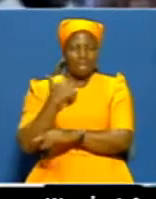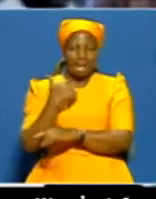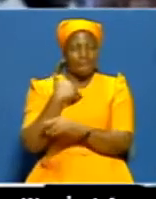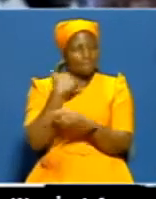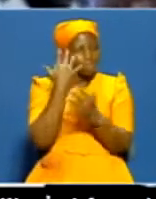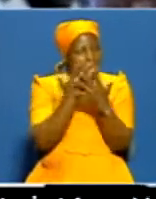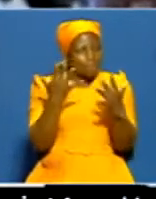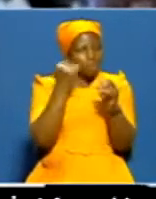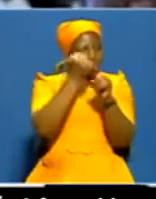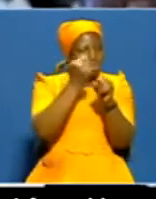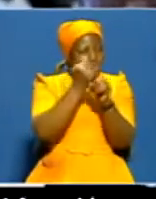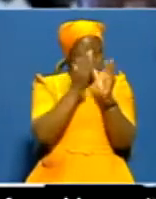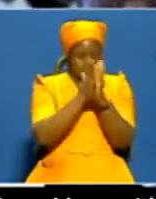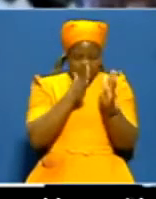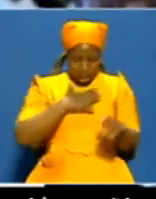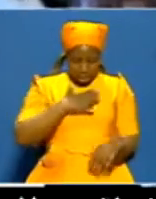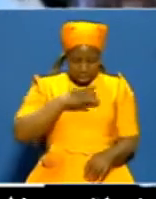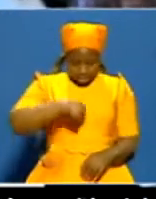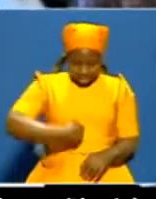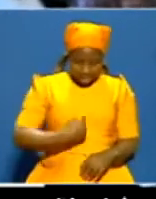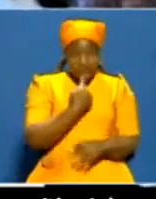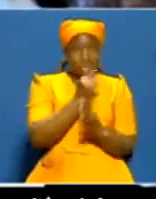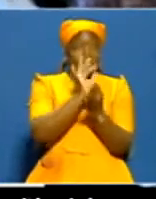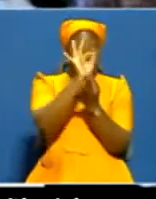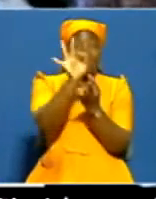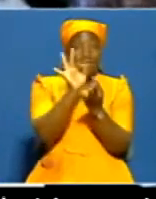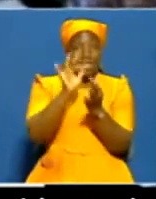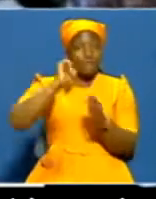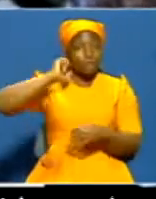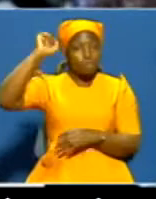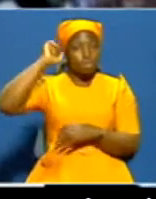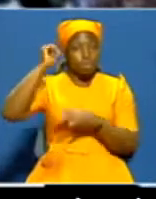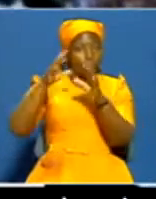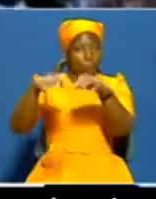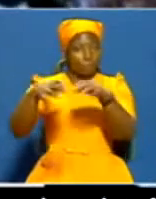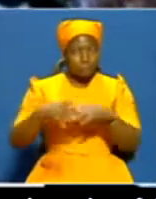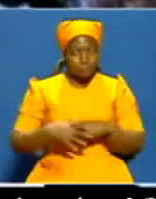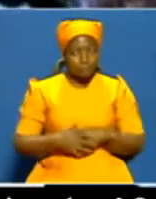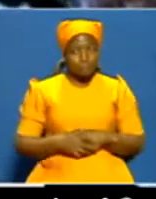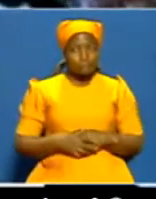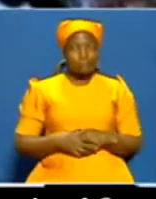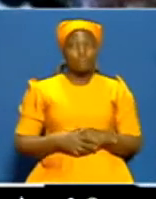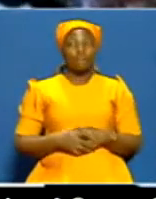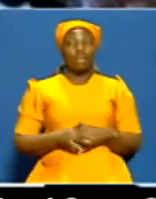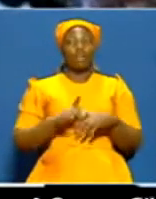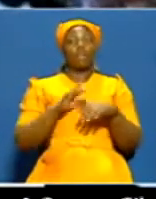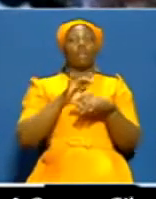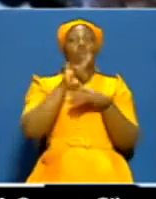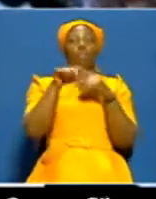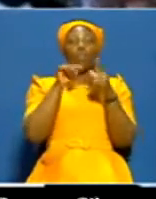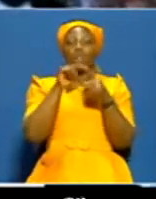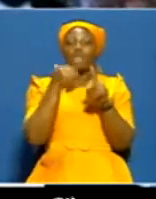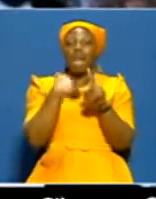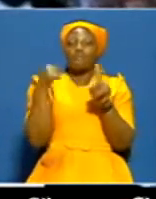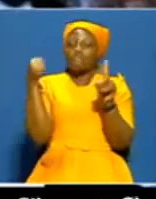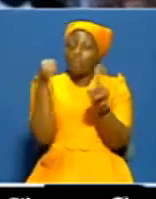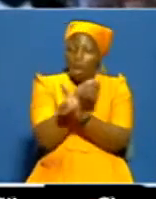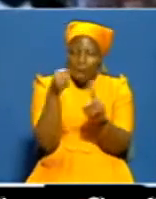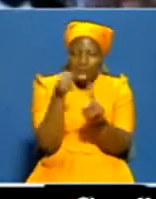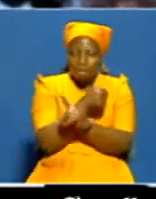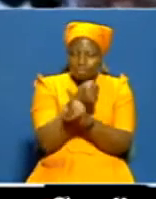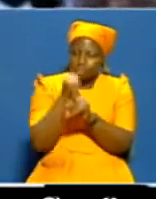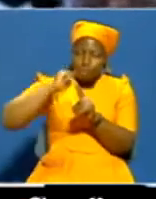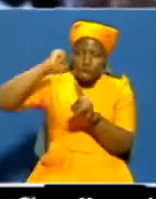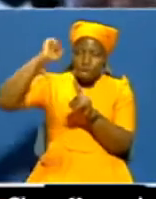with ourselves, and particularly the political class. When it comes to violence, they are the ones who